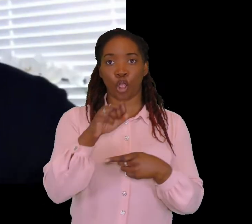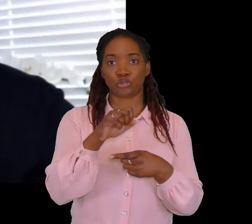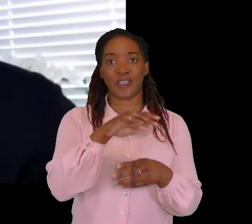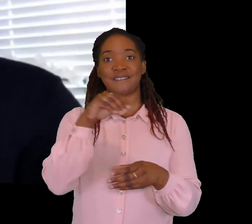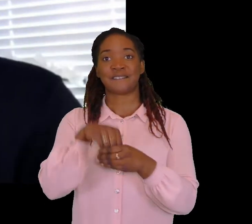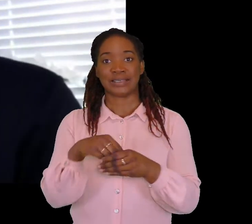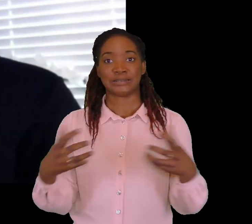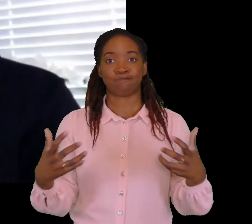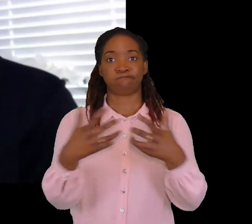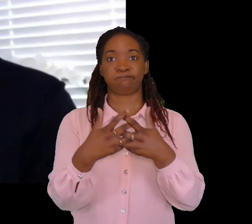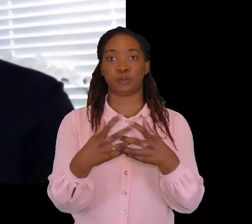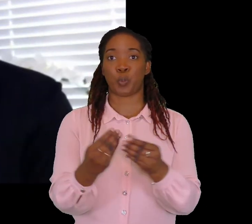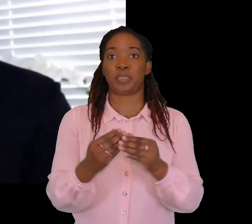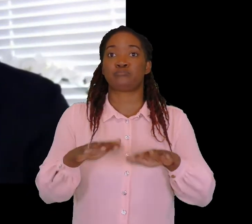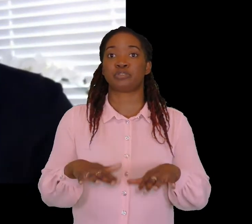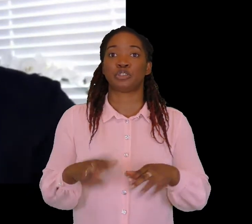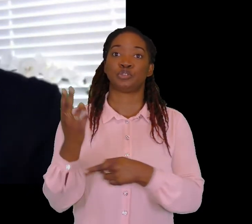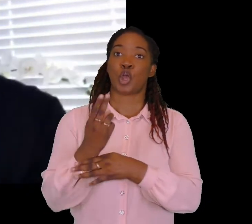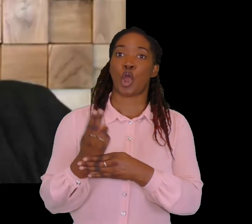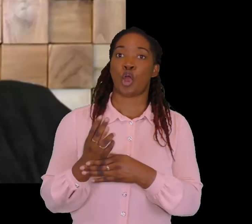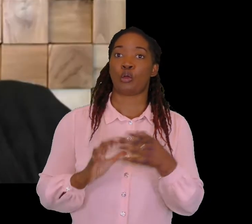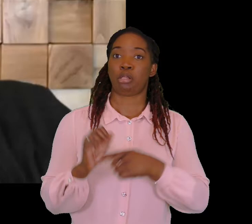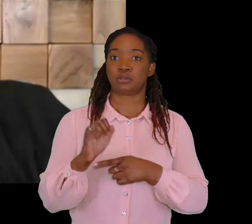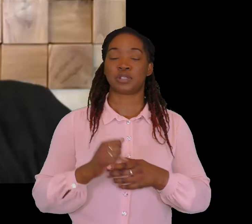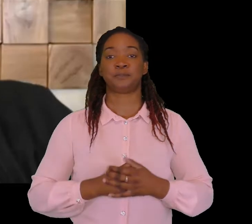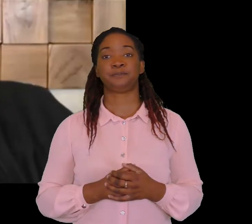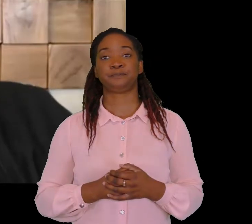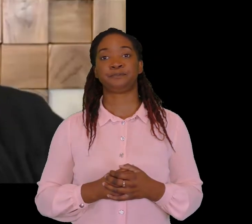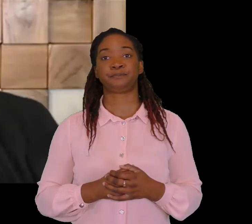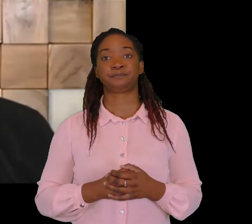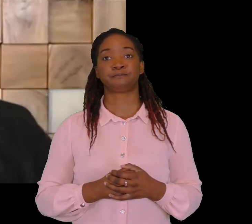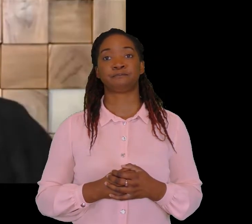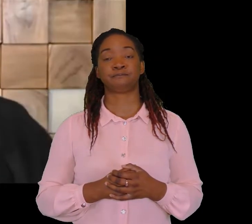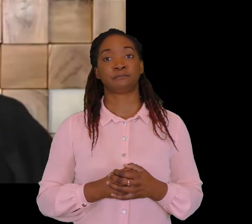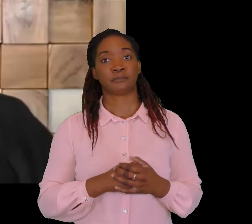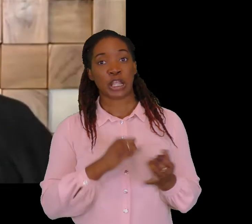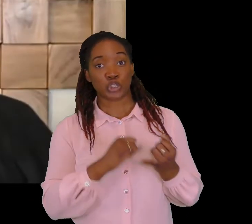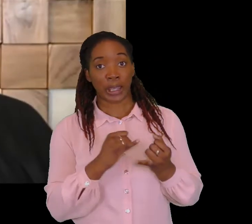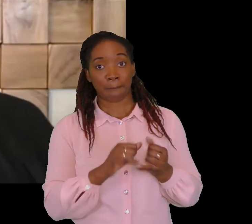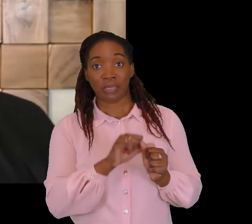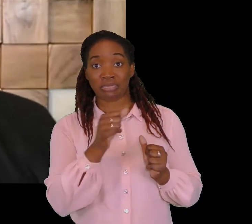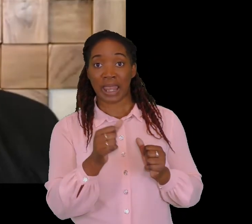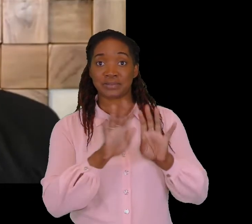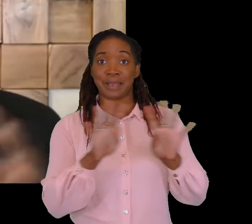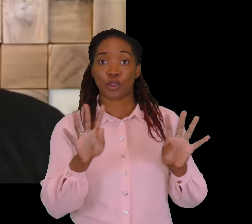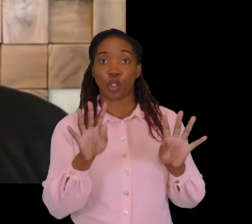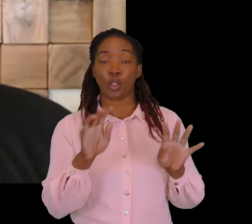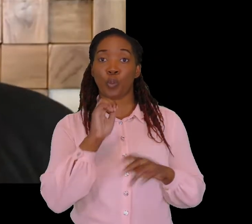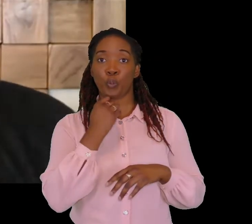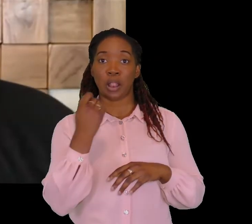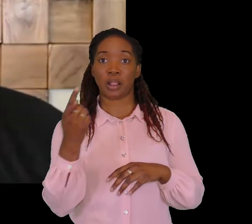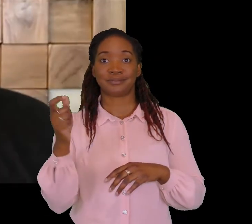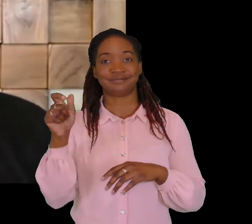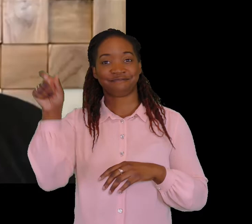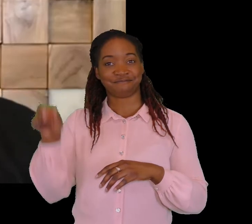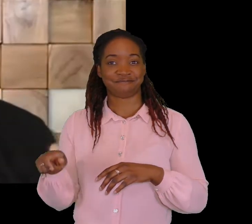culture. And Shaheen, the next panel, which will feature Ghislaine